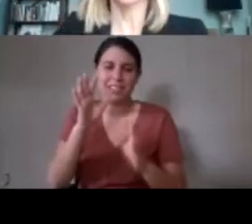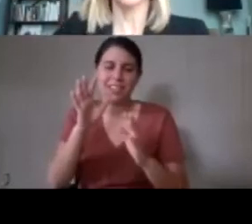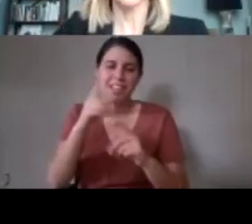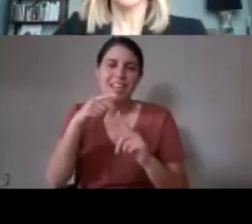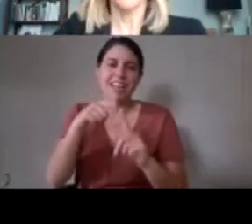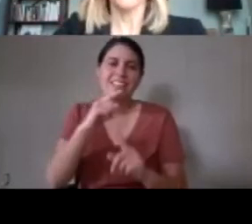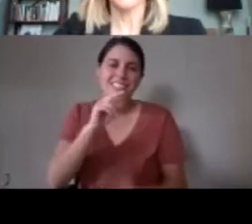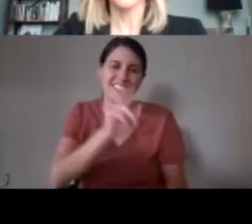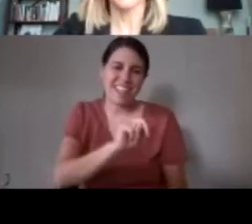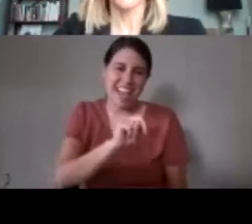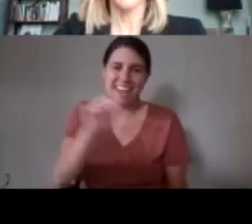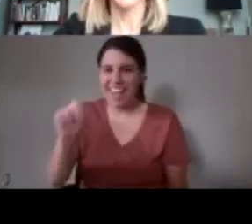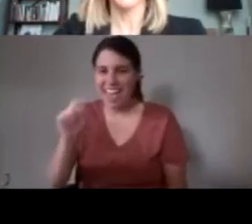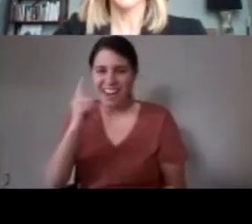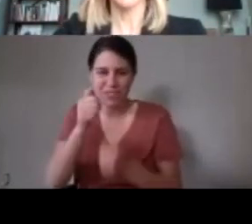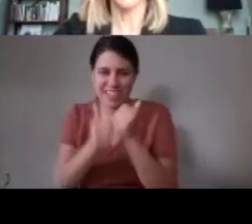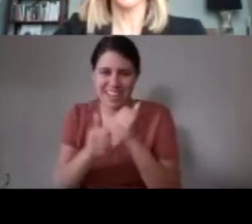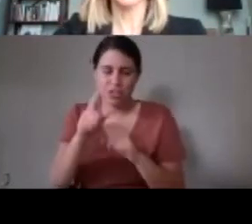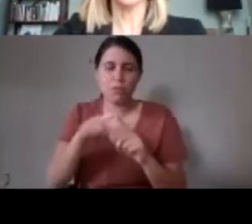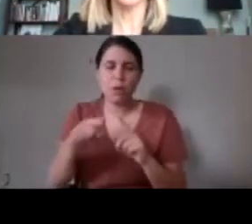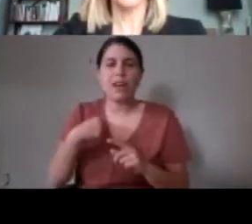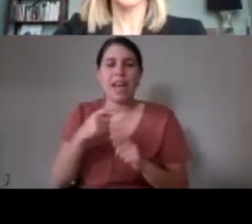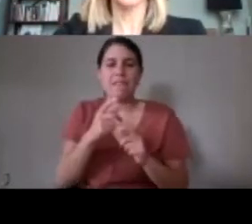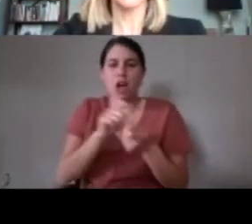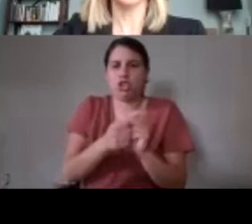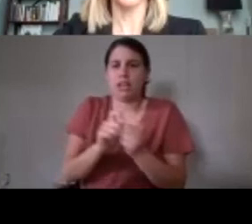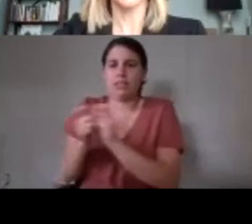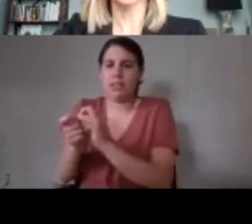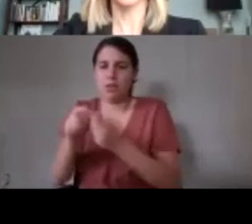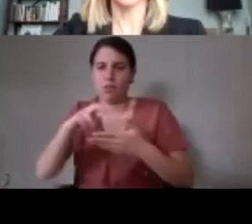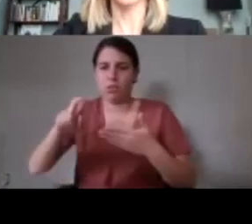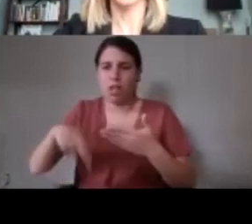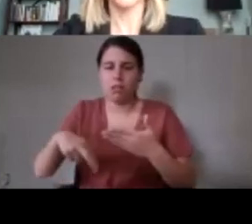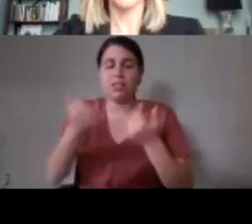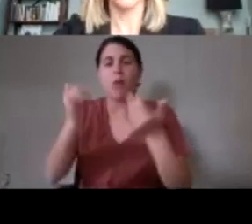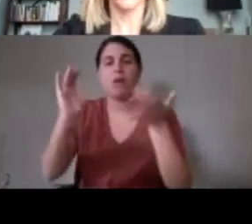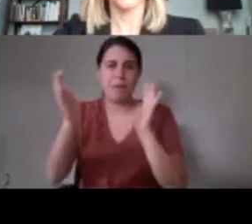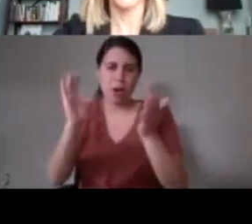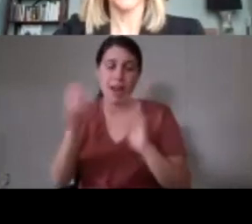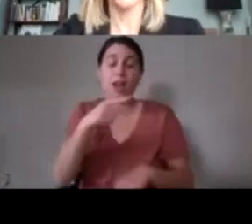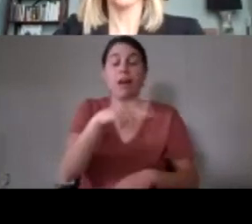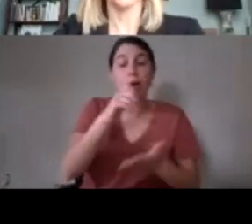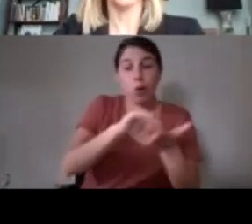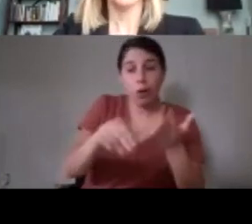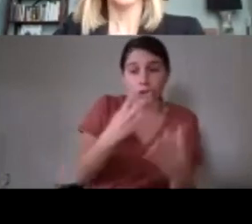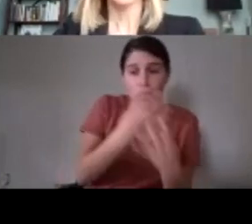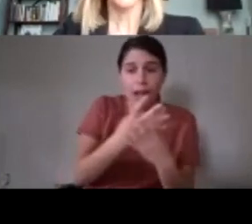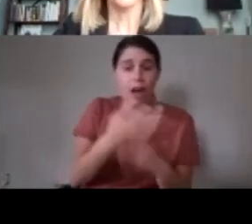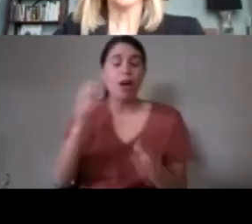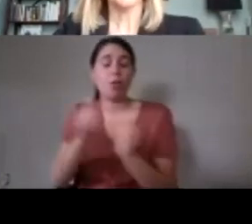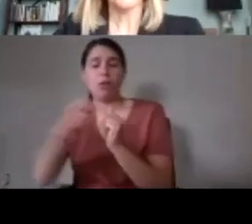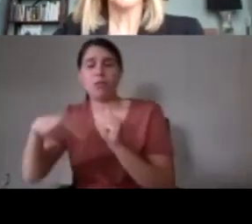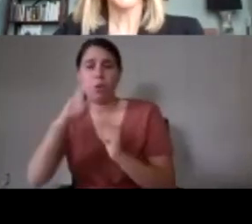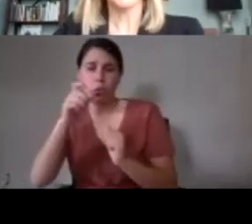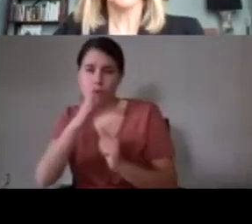ends for each, but this is the adjusted results. So comparing again, the reentry group to the never incarcerated group.